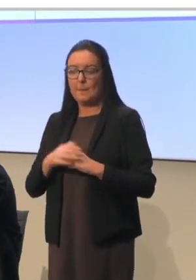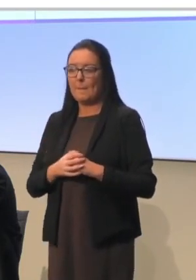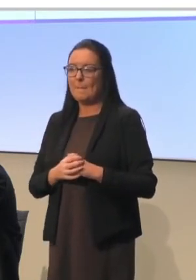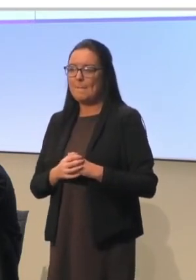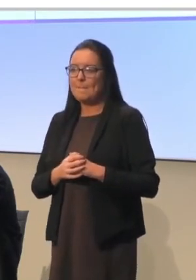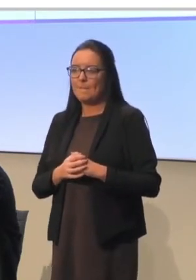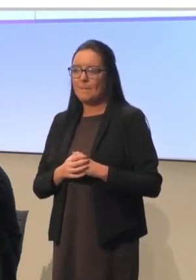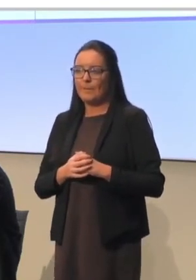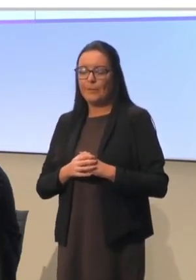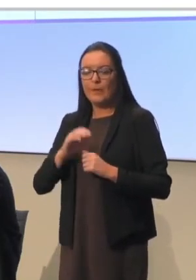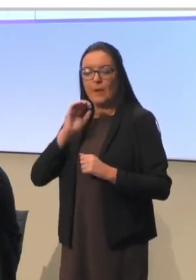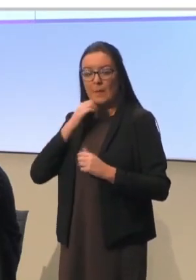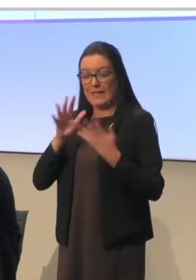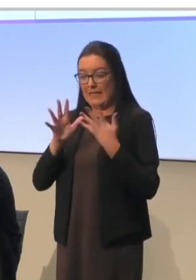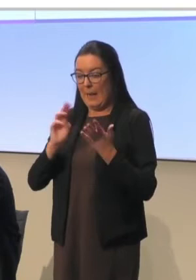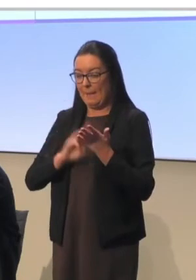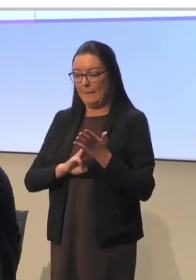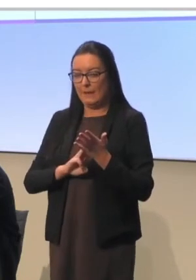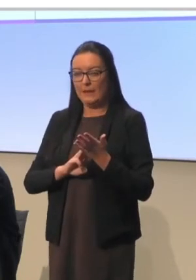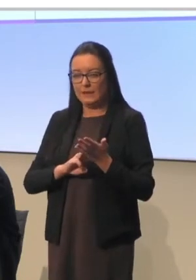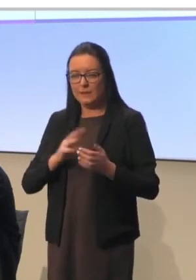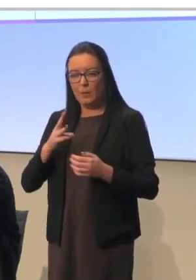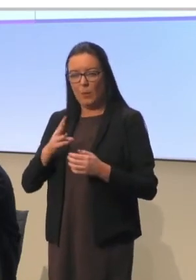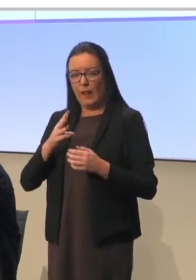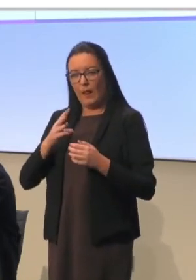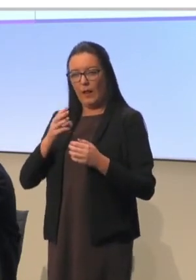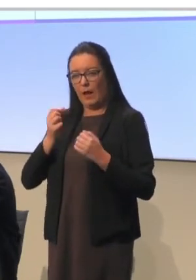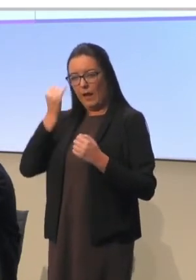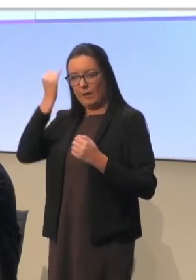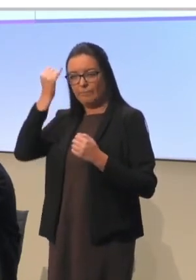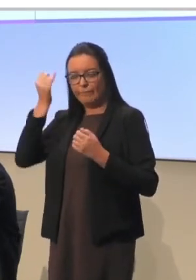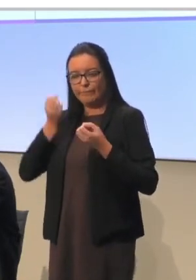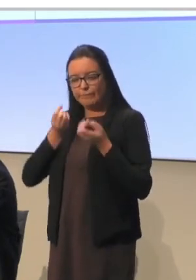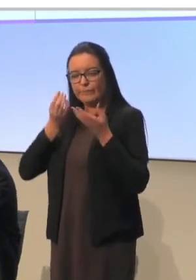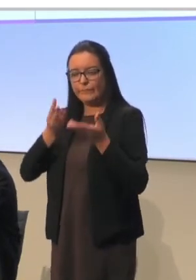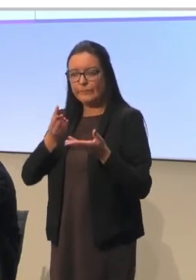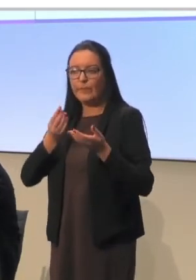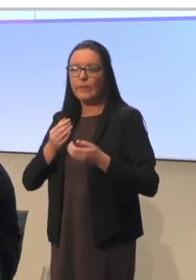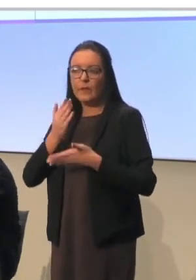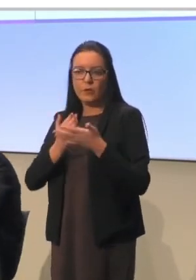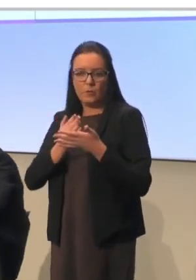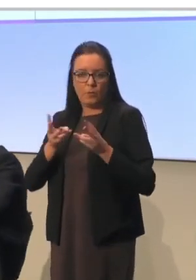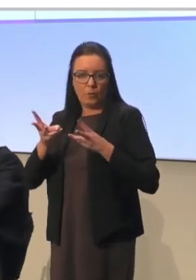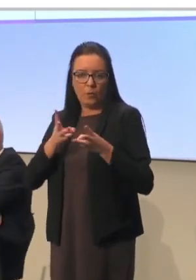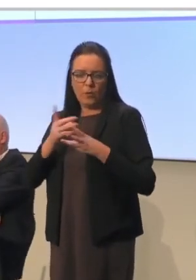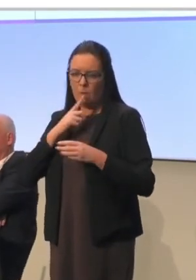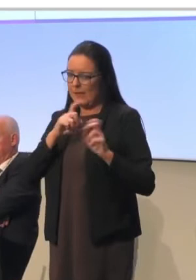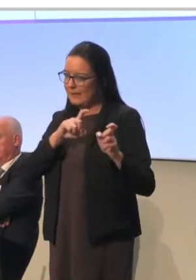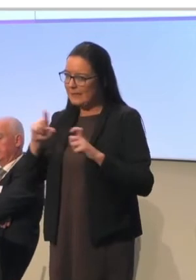So because I only have 10 minutes, I'm just going to give a flavour of some of the themes that are emerging from that work. We're still very much analysing the